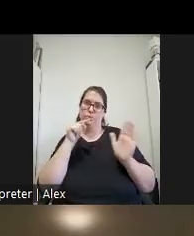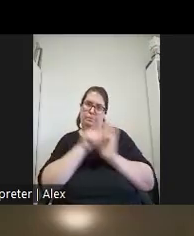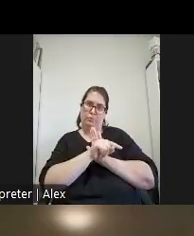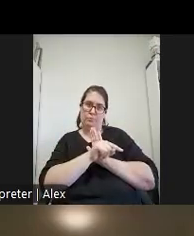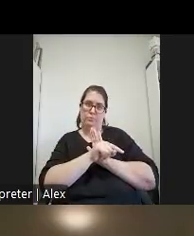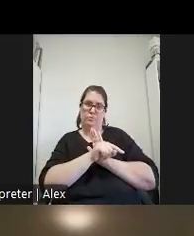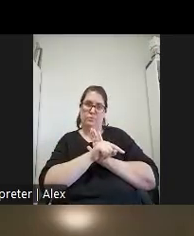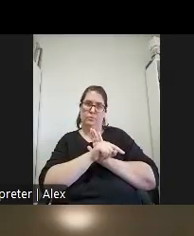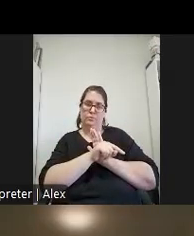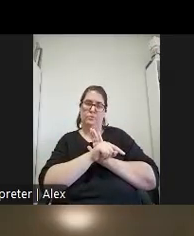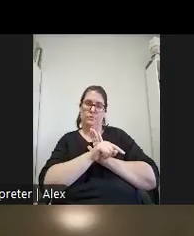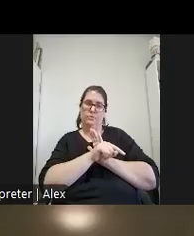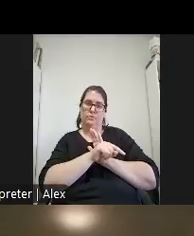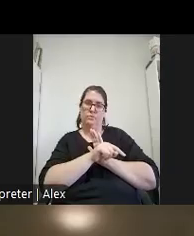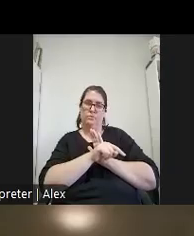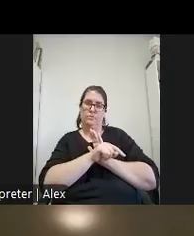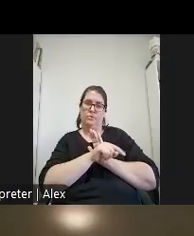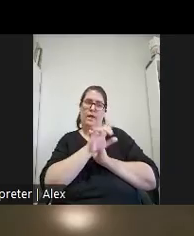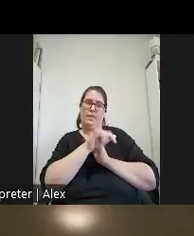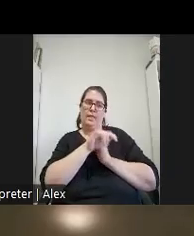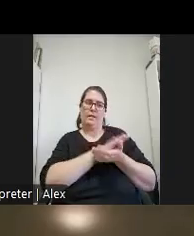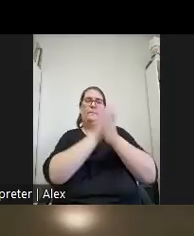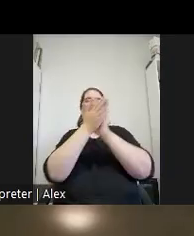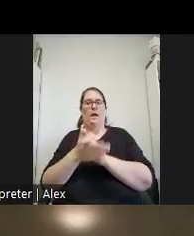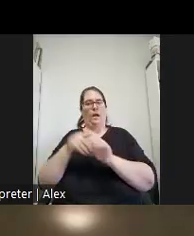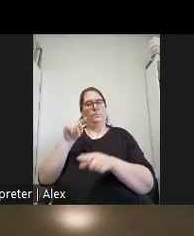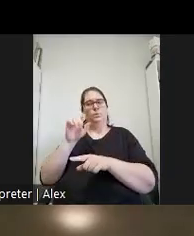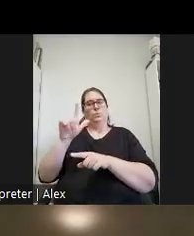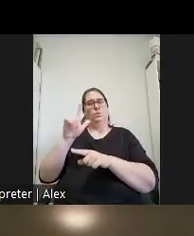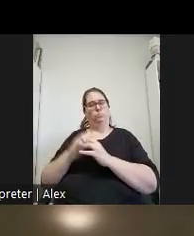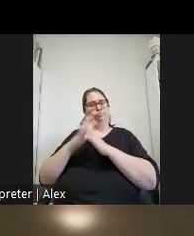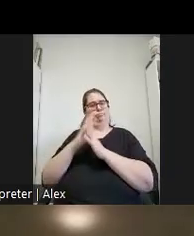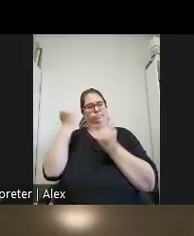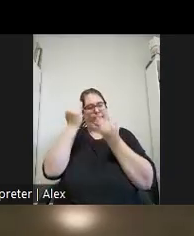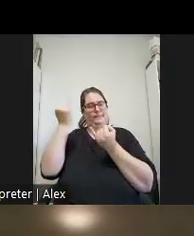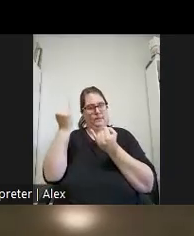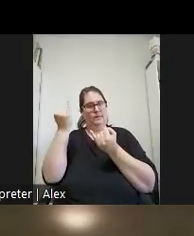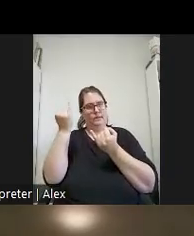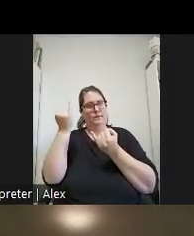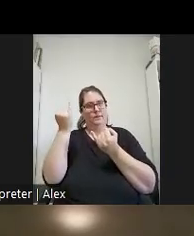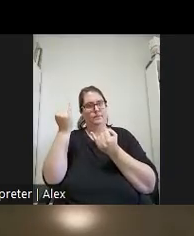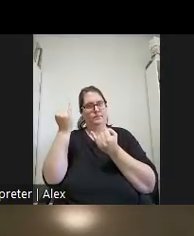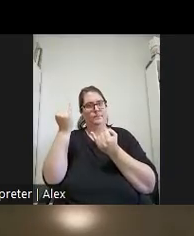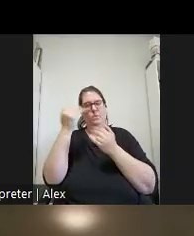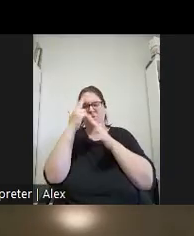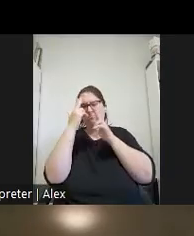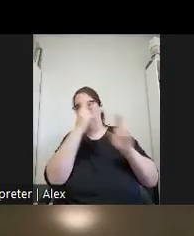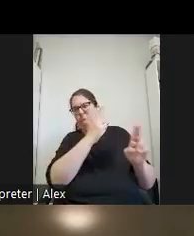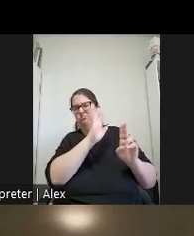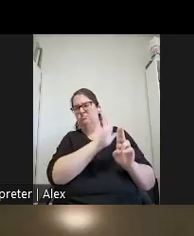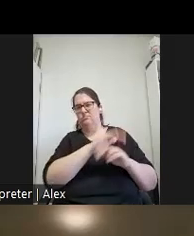that femicide gave rise to this initiative, which is called Barbra Schlifer Clinic.